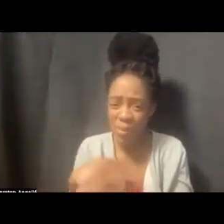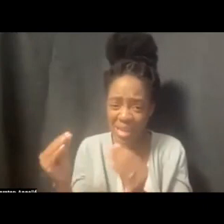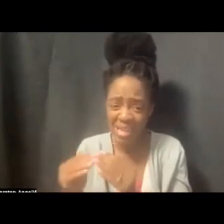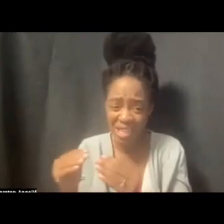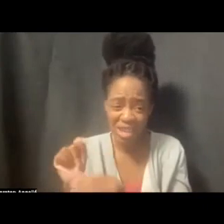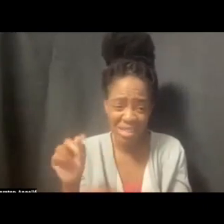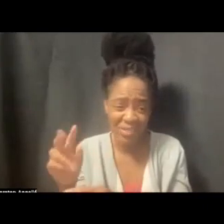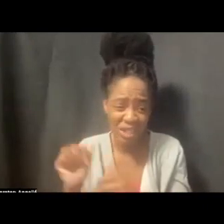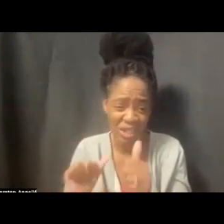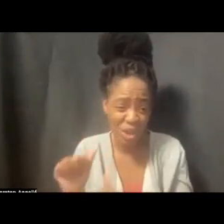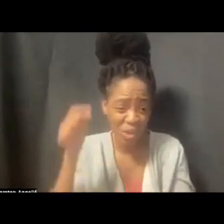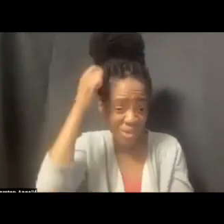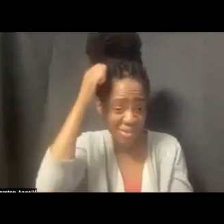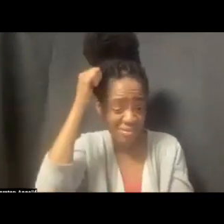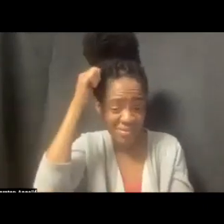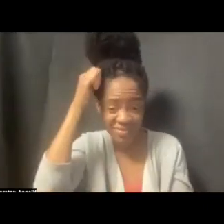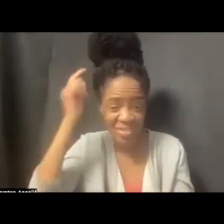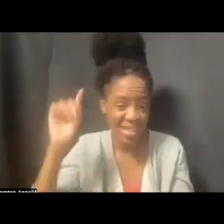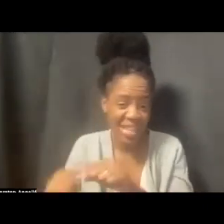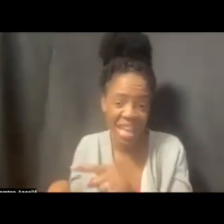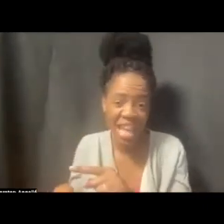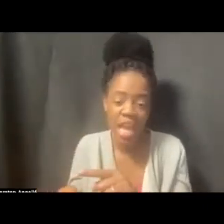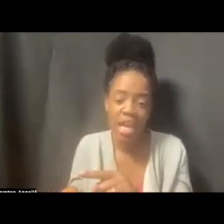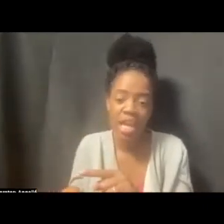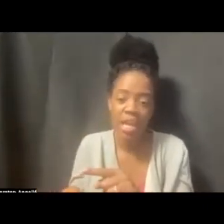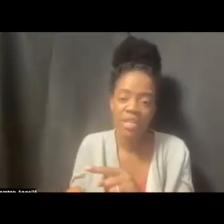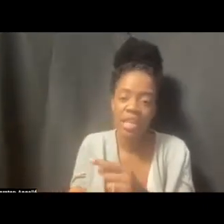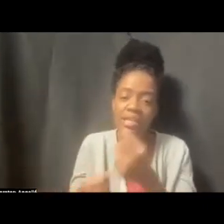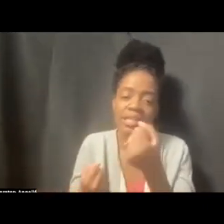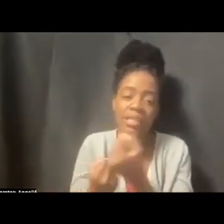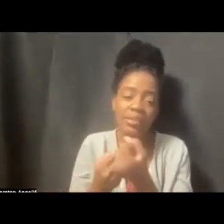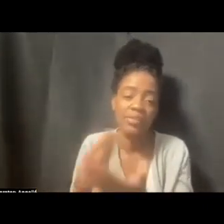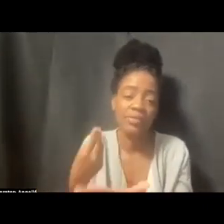show. All the sponsors will run away, and